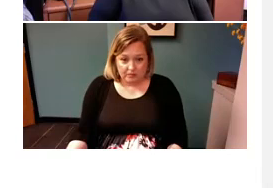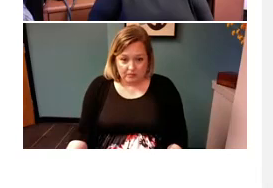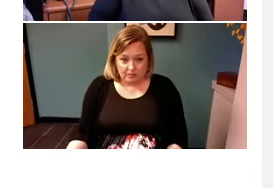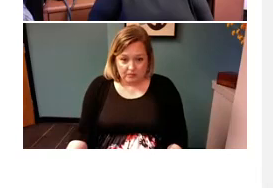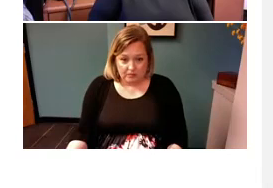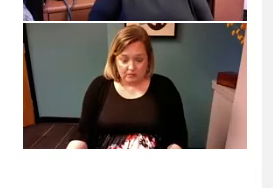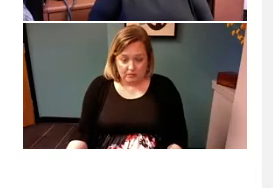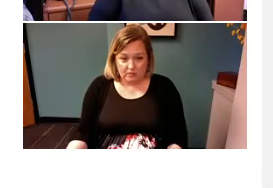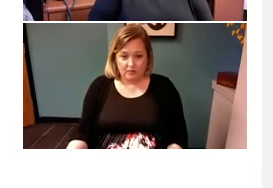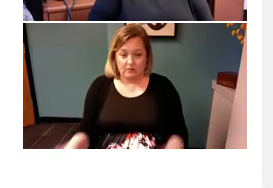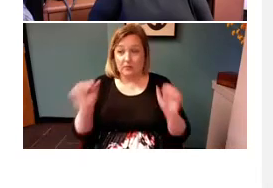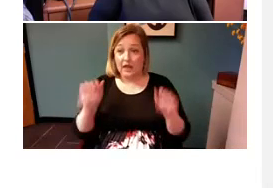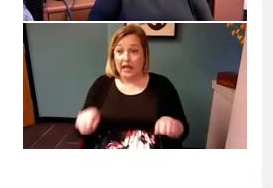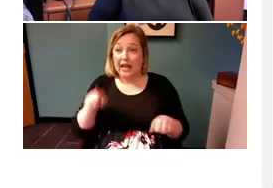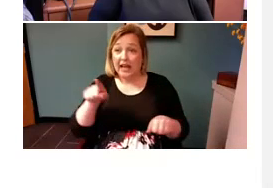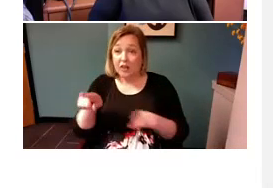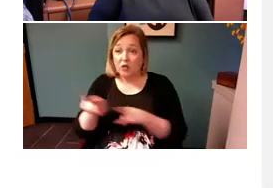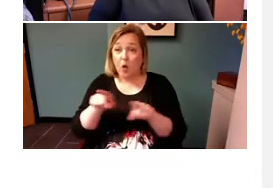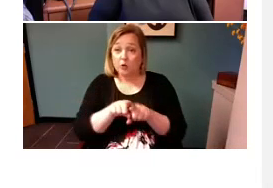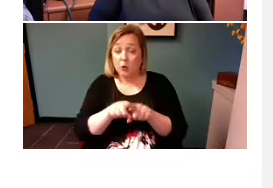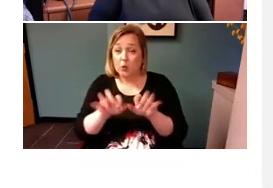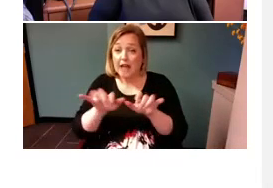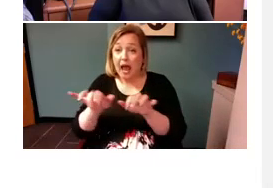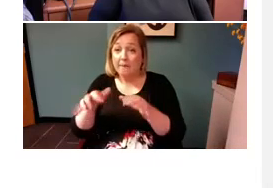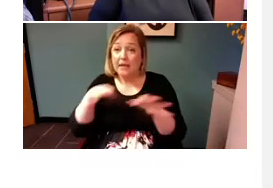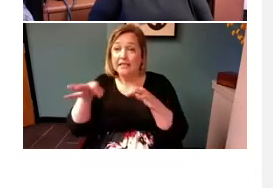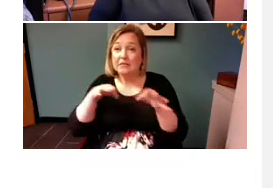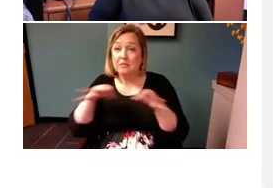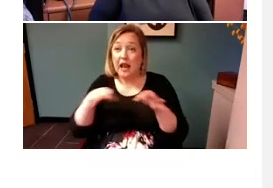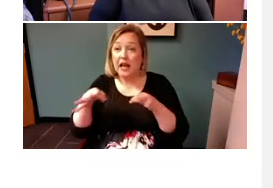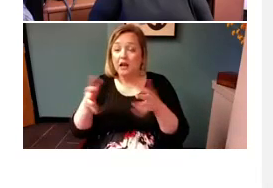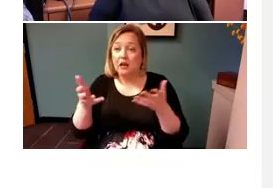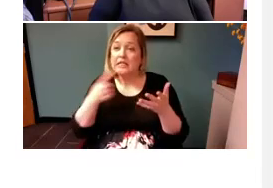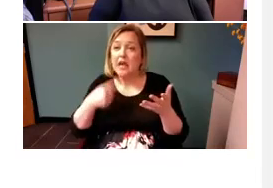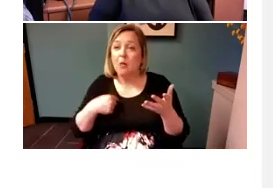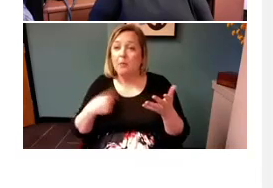Can you also type in what this piece of code does so that I can understand that you understand?